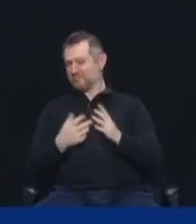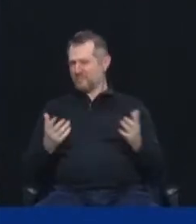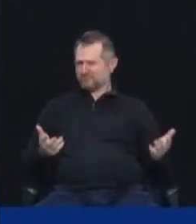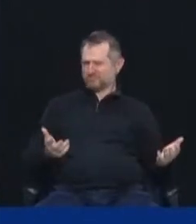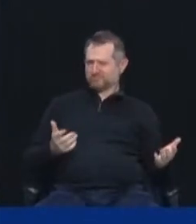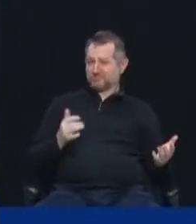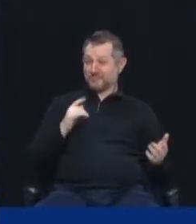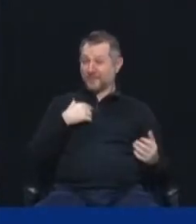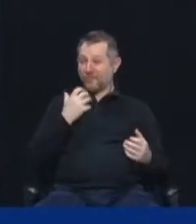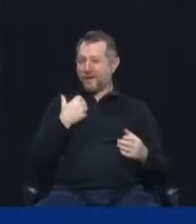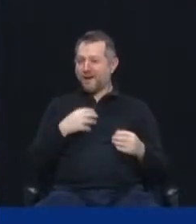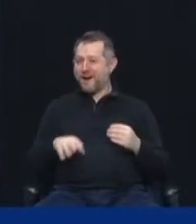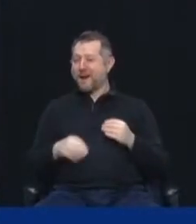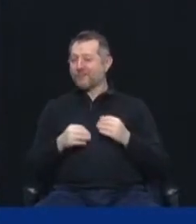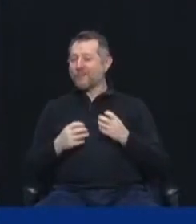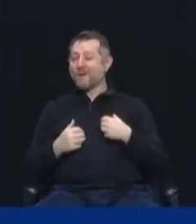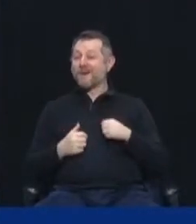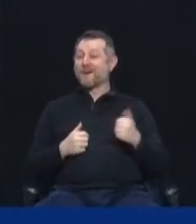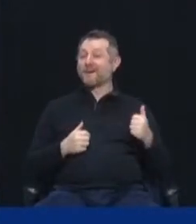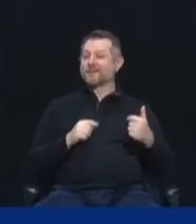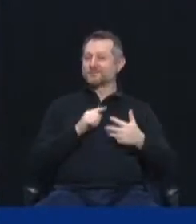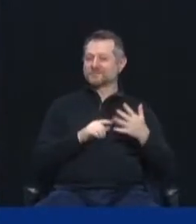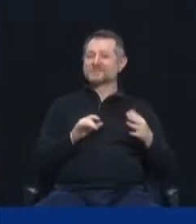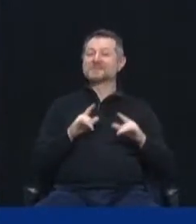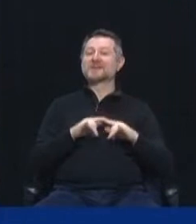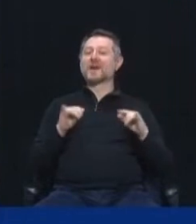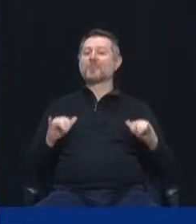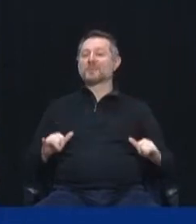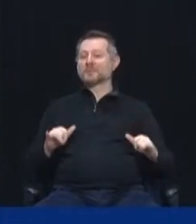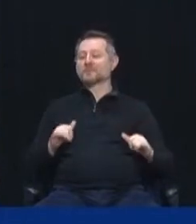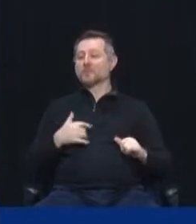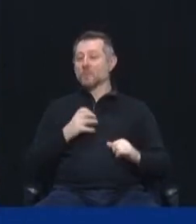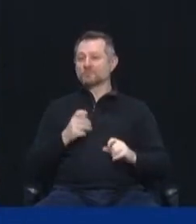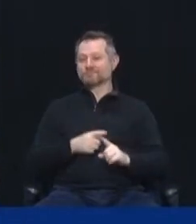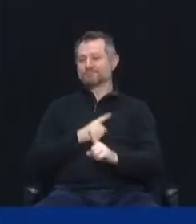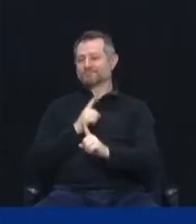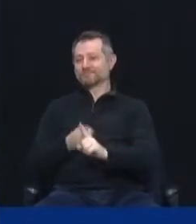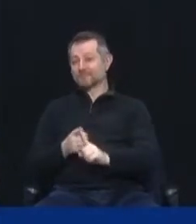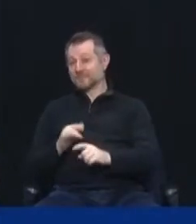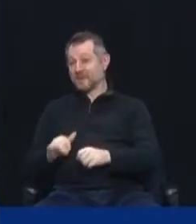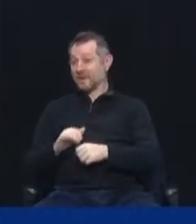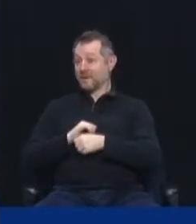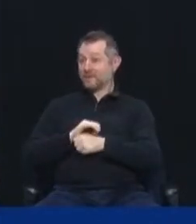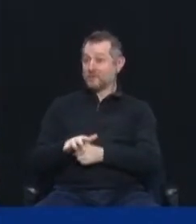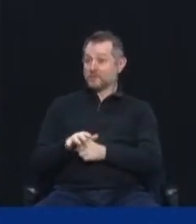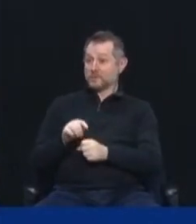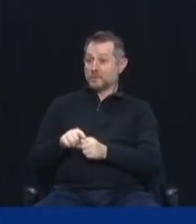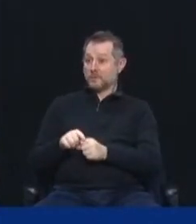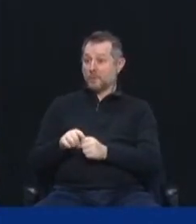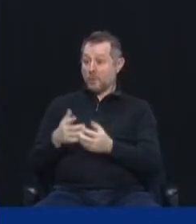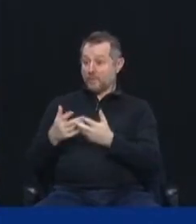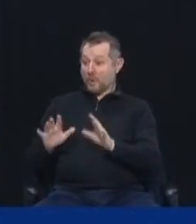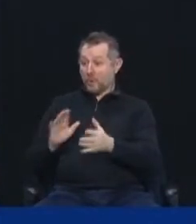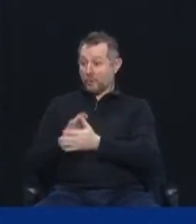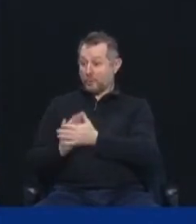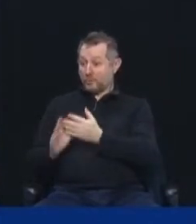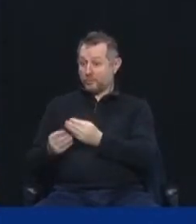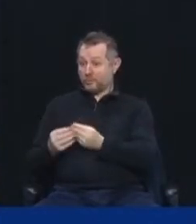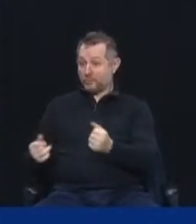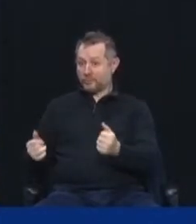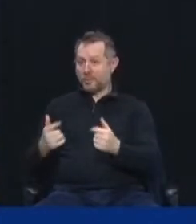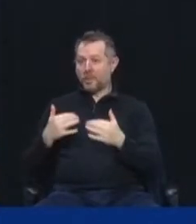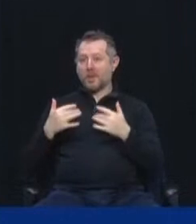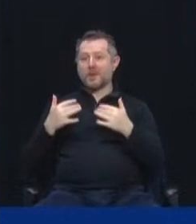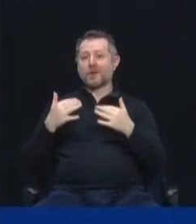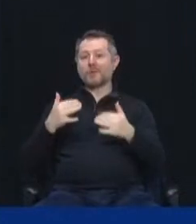are also saying, when the pandemic is long gone, that the work